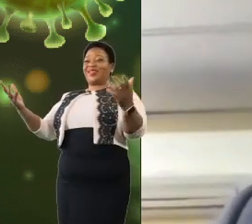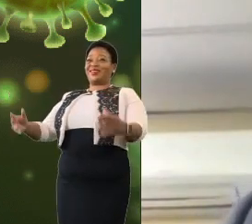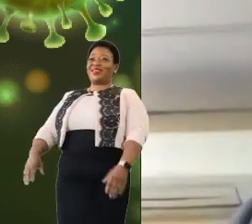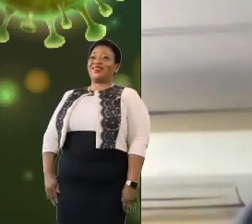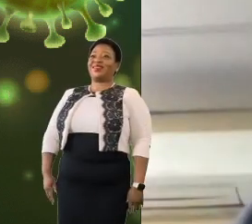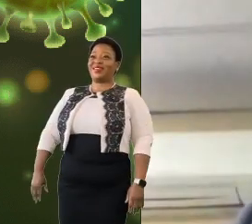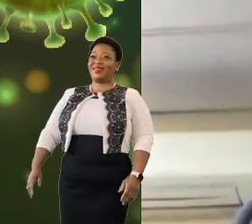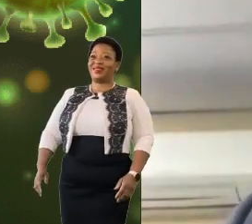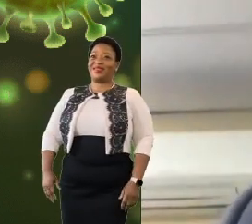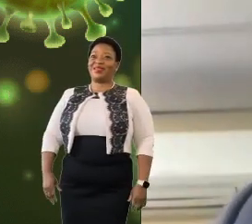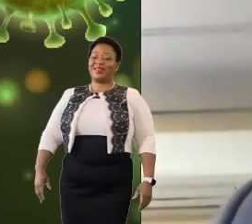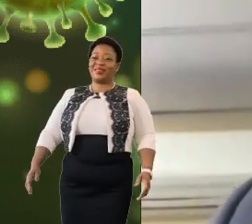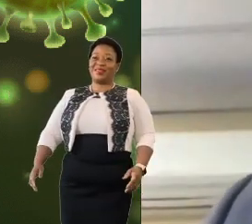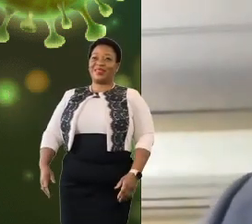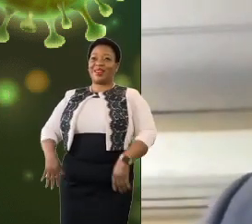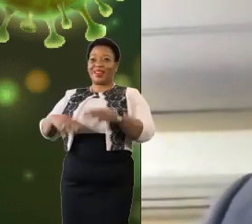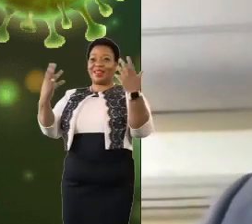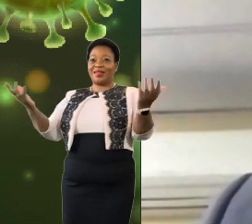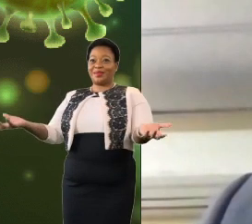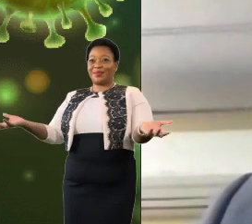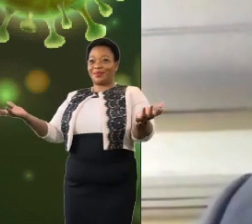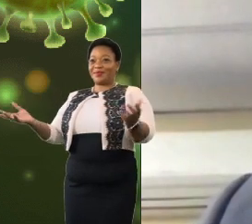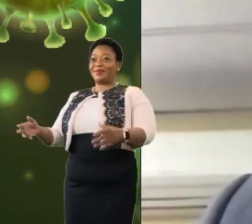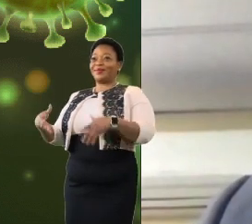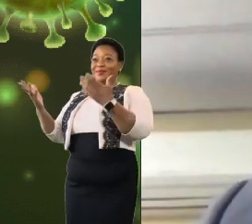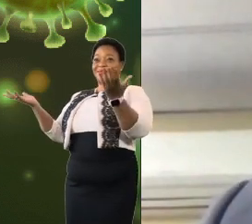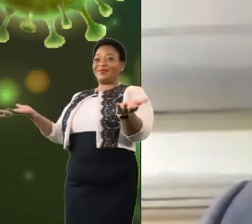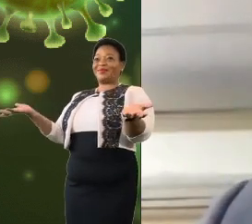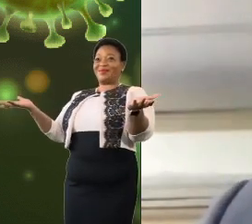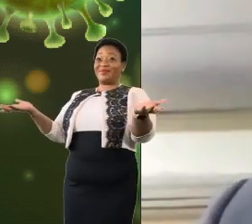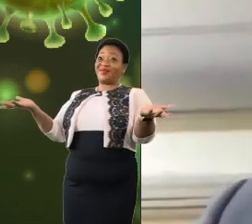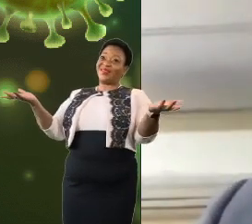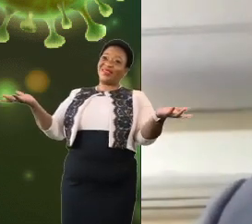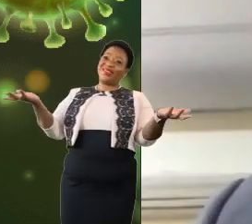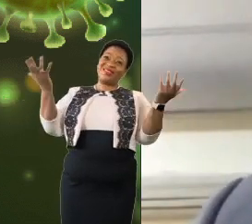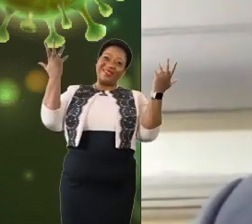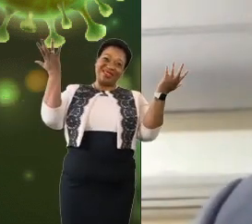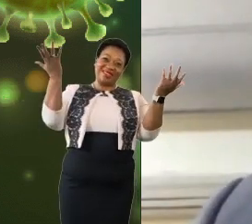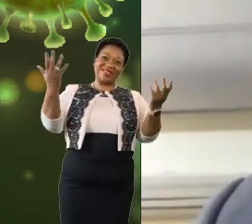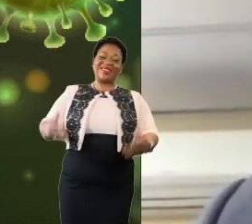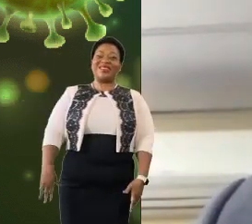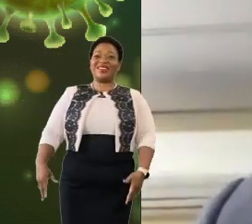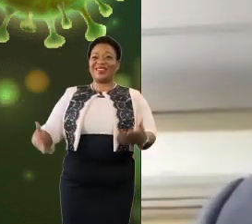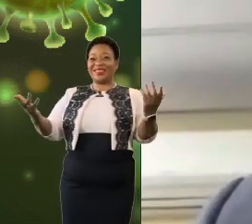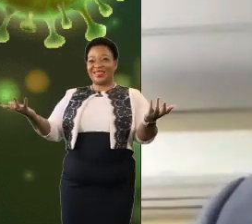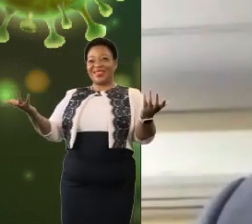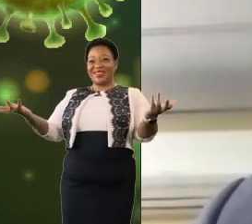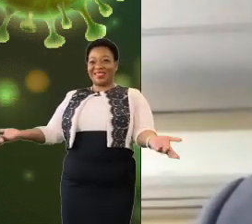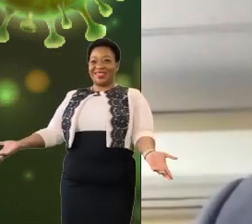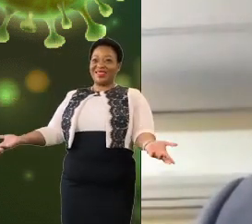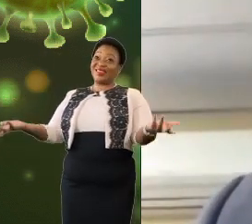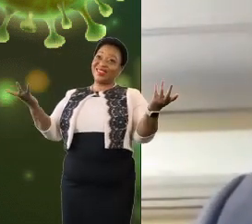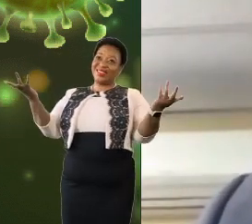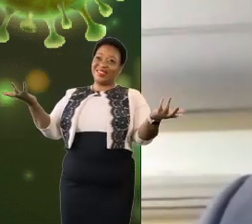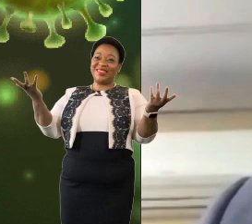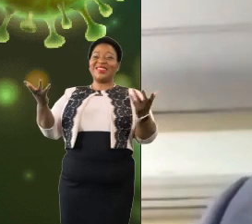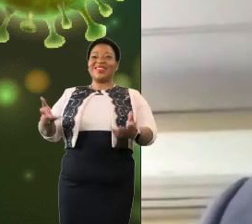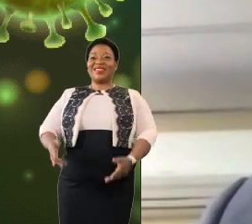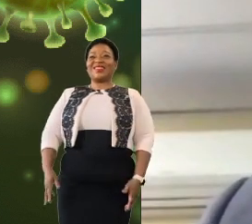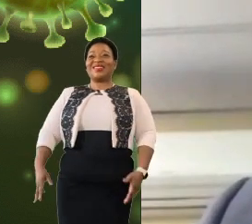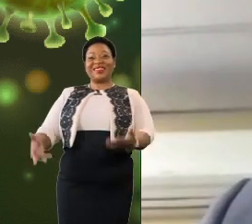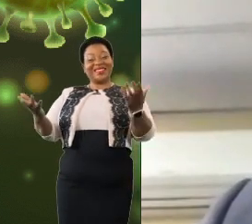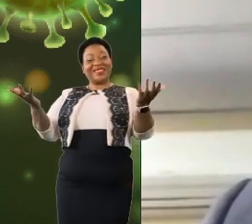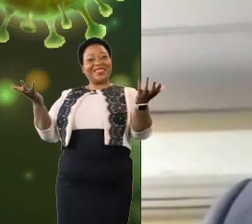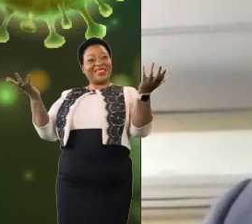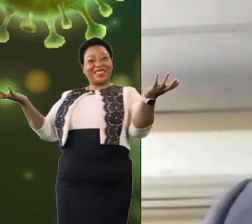this solution. With this solution, it helps the employer and the employee in a sense that during this